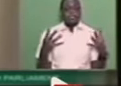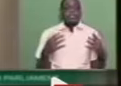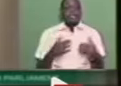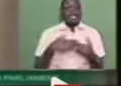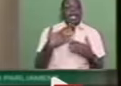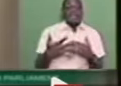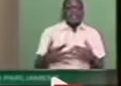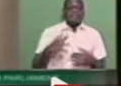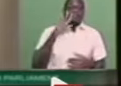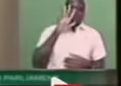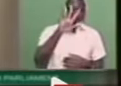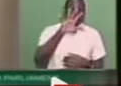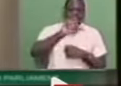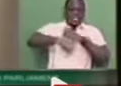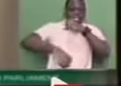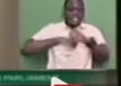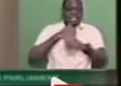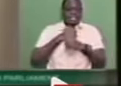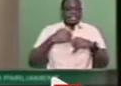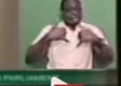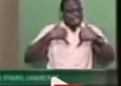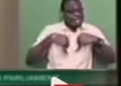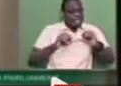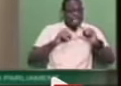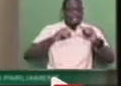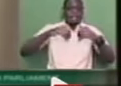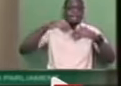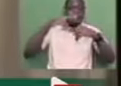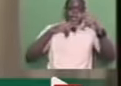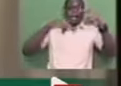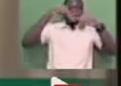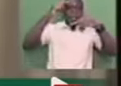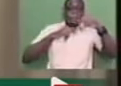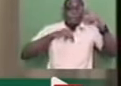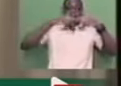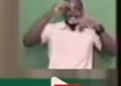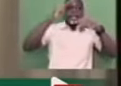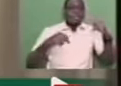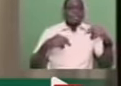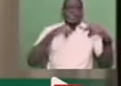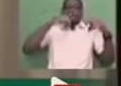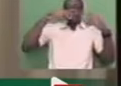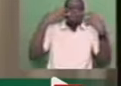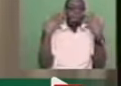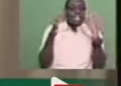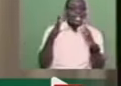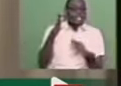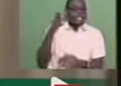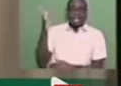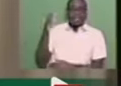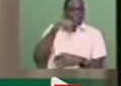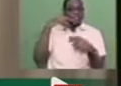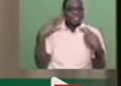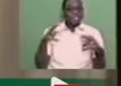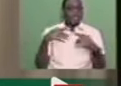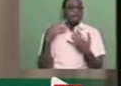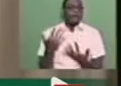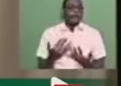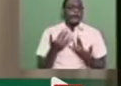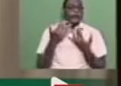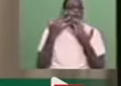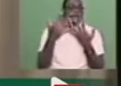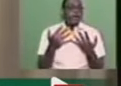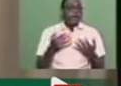we still expect foolishly for them to build highways and waterfronts and ferries and ports and so on. The minister